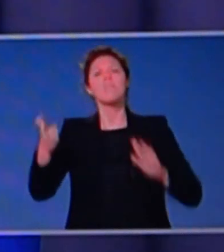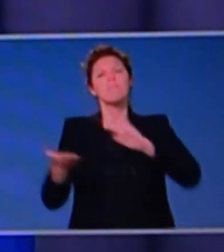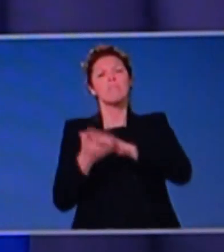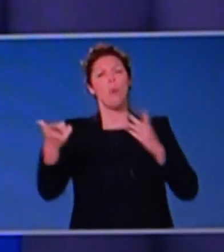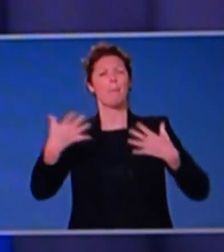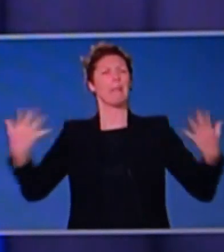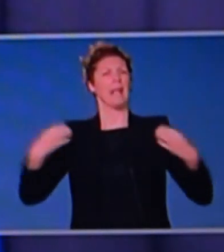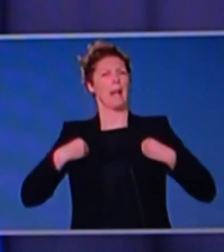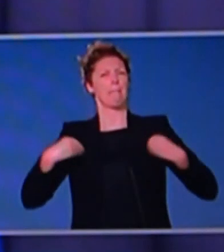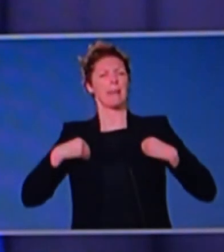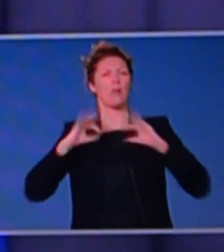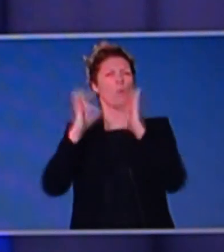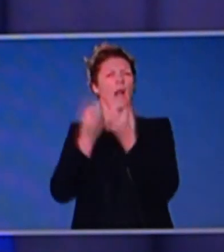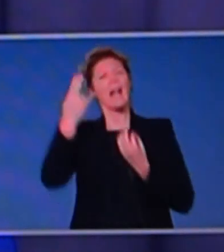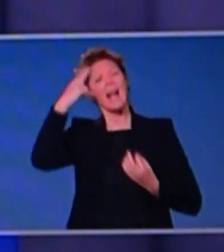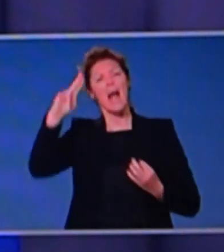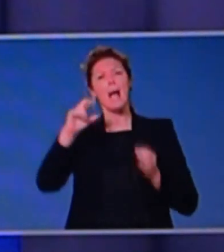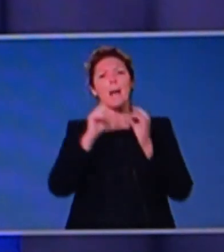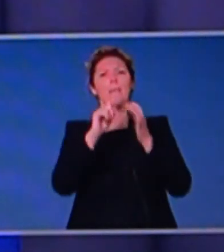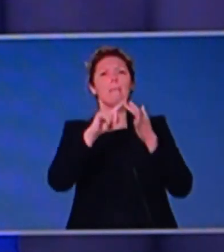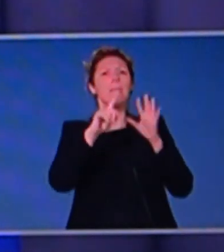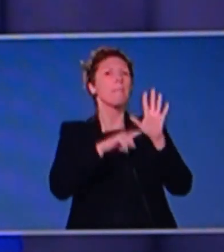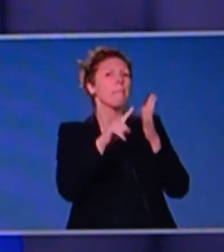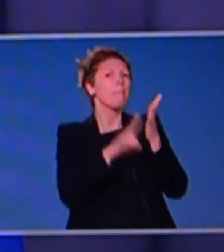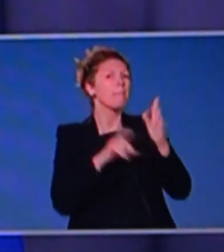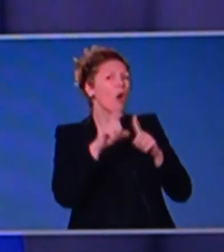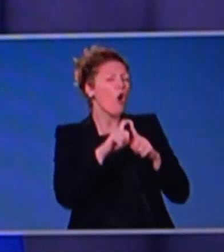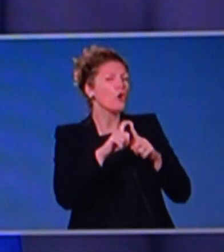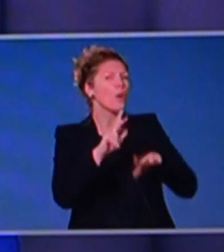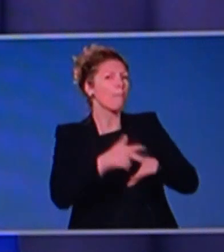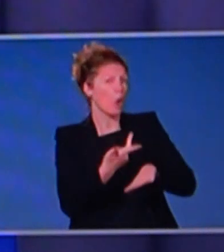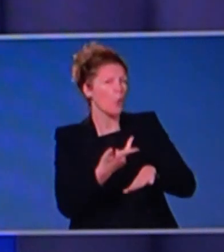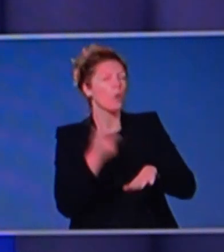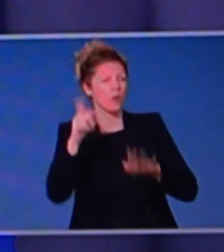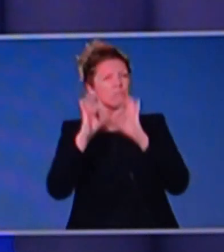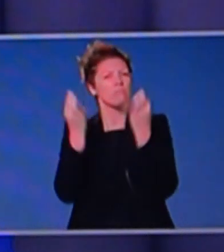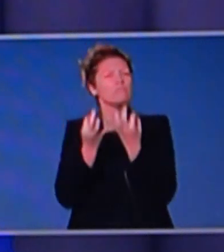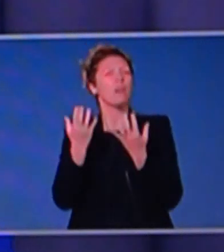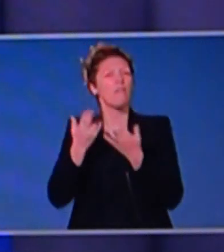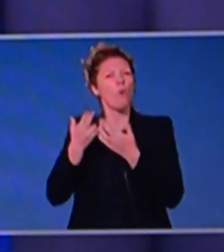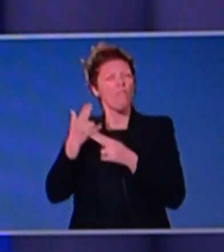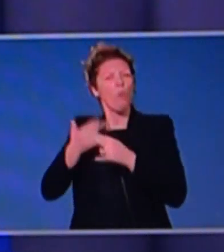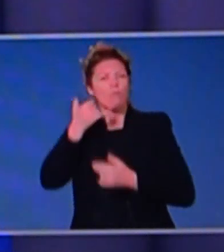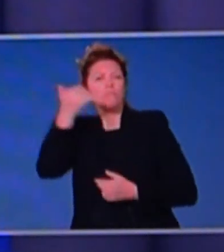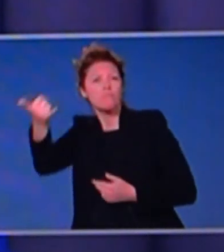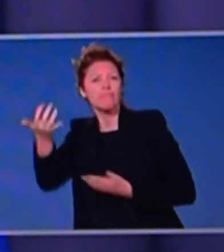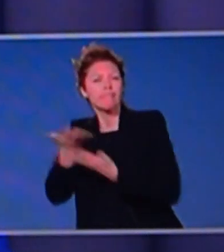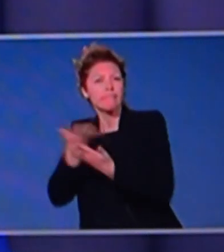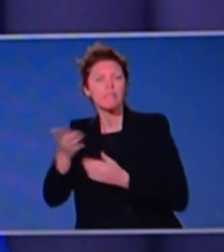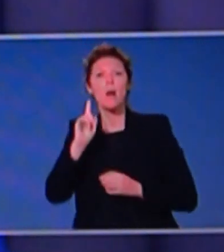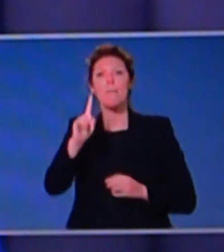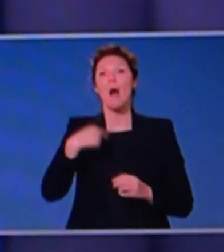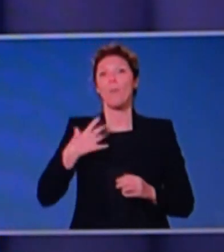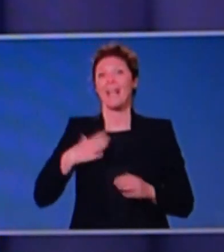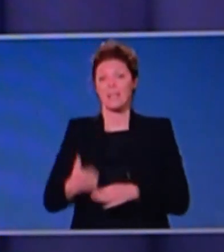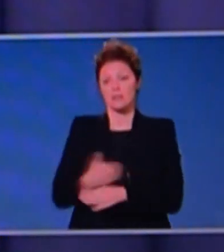through in a moment just what we're seeing with some stats with respect to Beyond Blue. You may also remember that we said we actually have to take a preventative